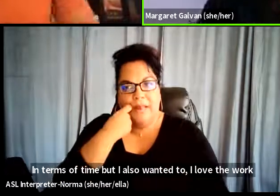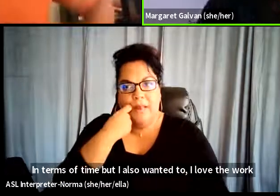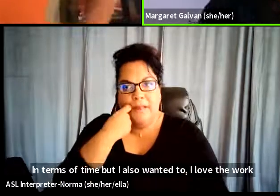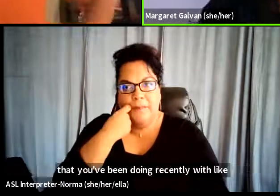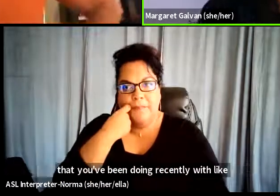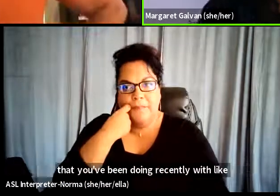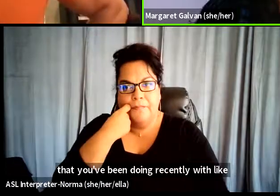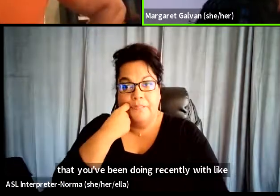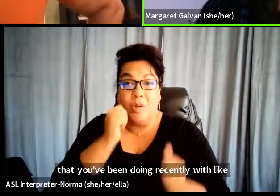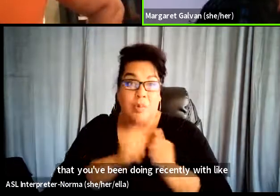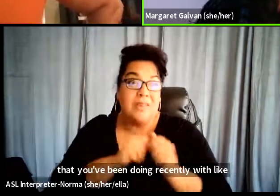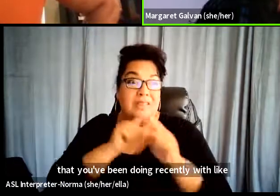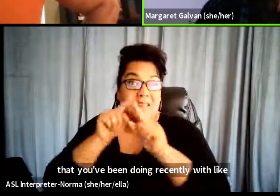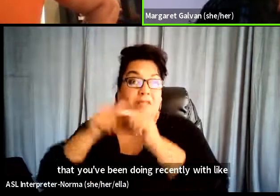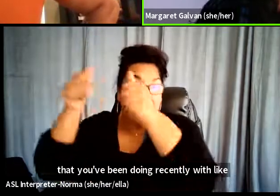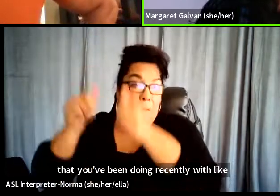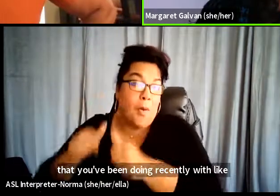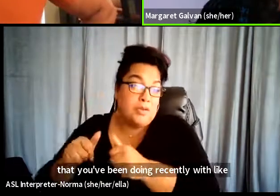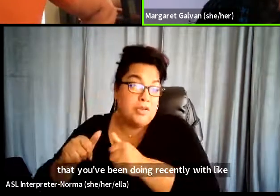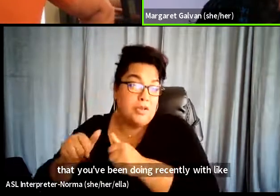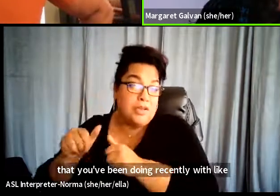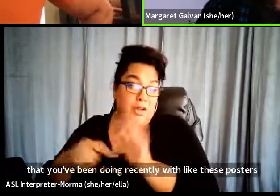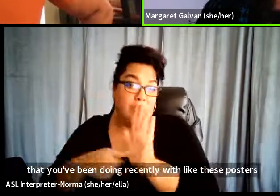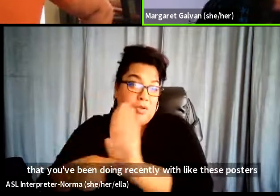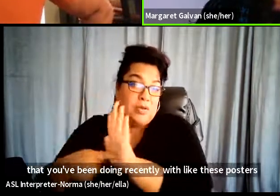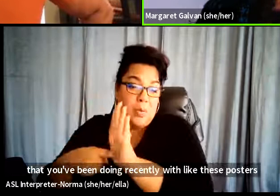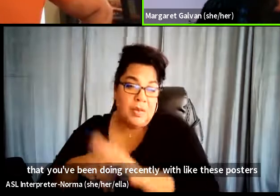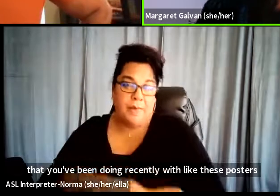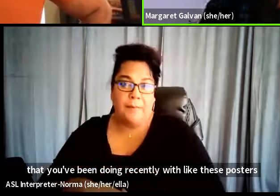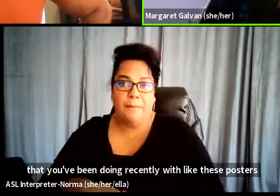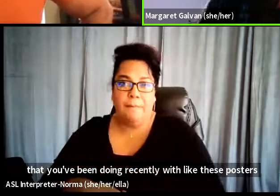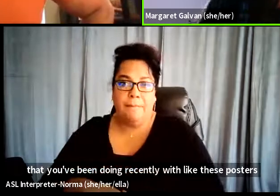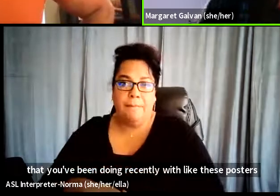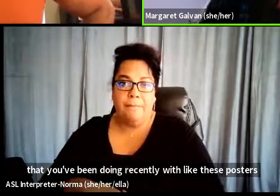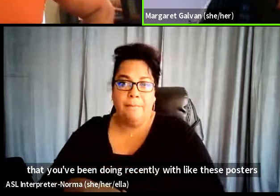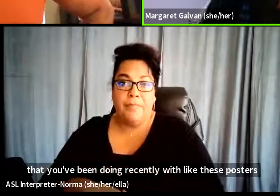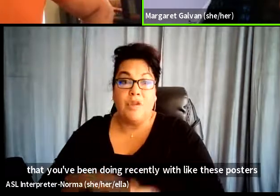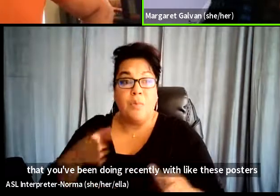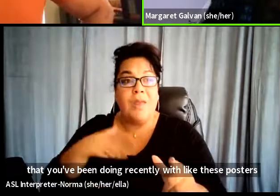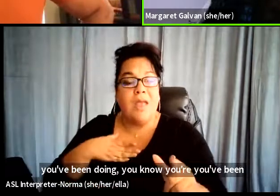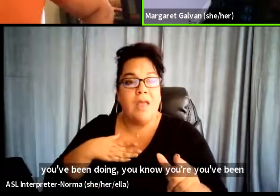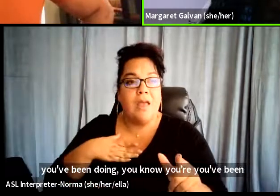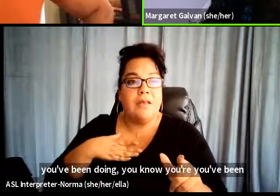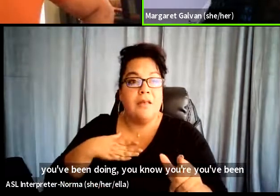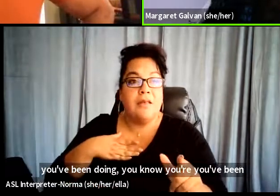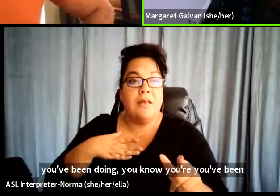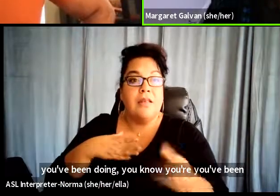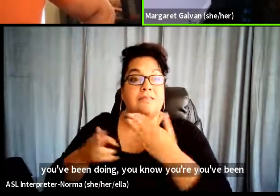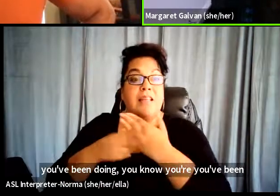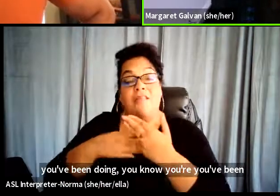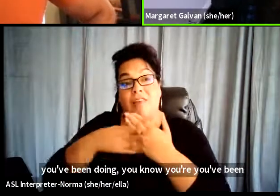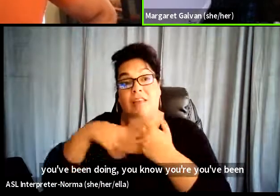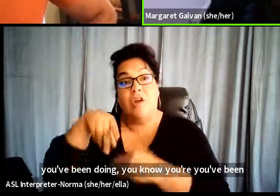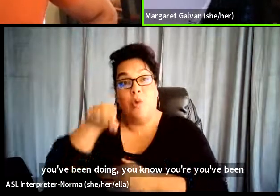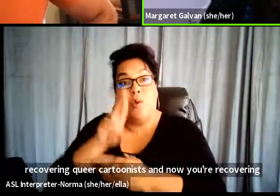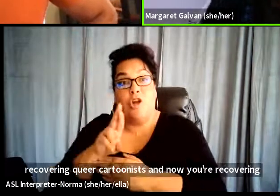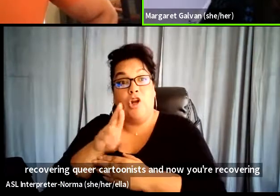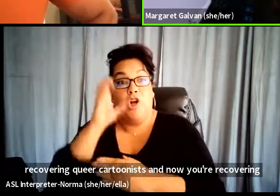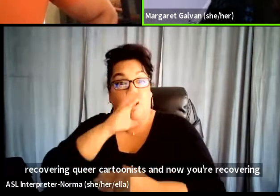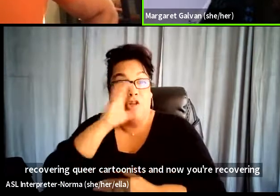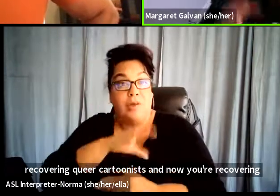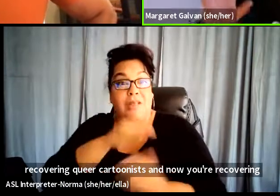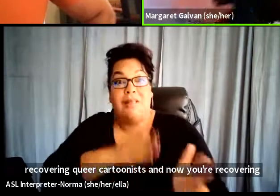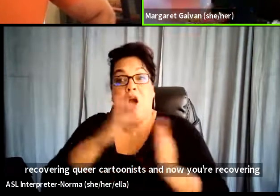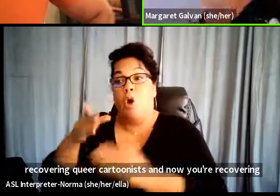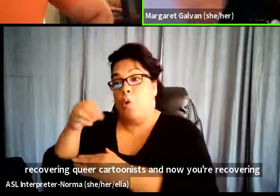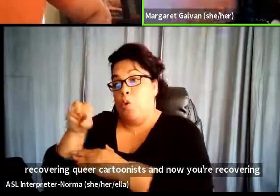with, uh, like these posters you've been doing. Um, you know, you're, you've been recovering queer cartoonists and now you're recovering queer history in comics form.